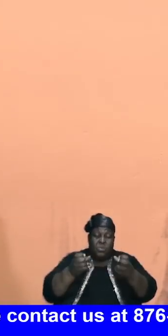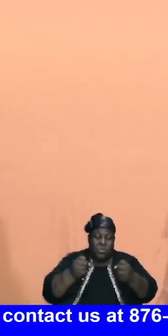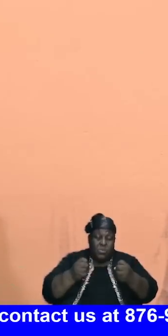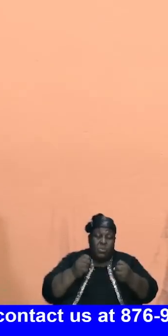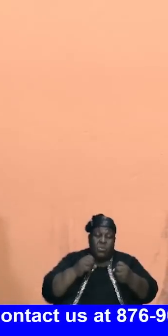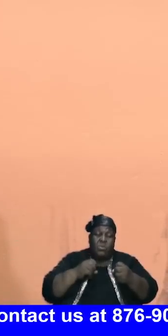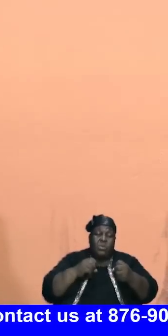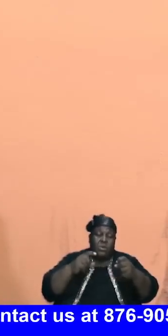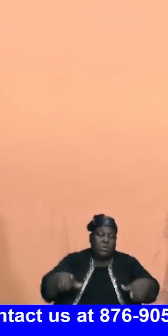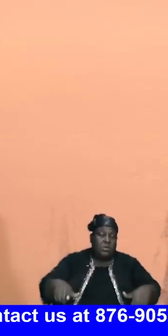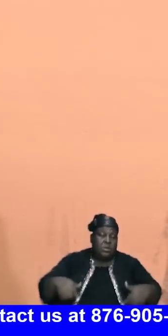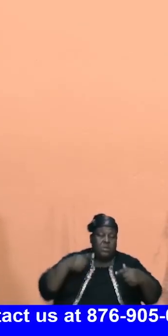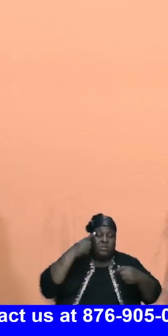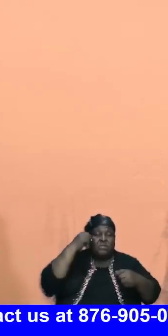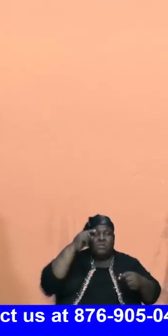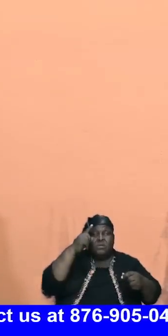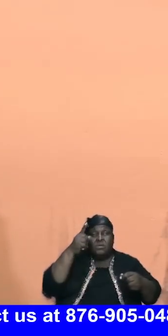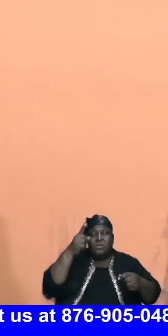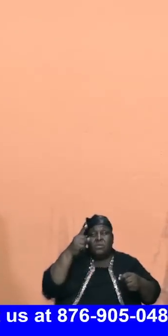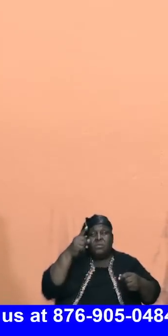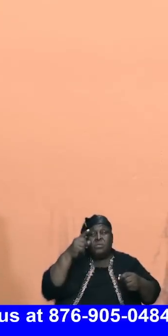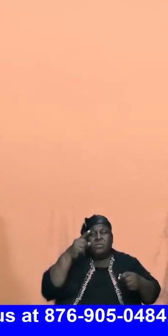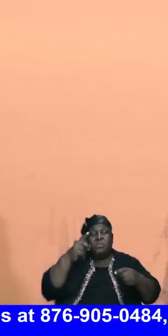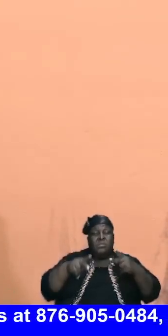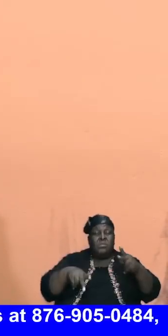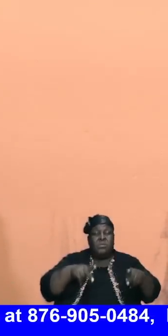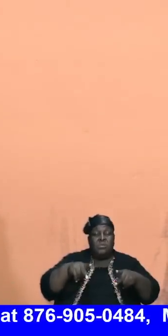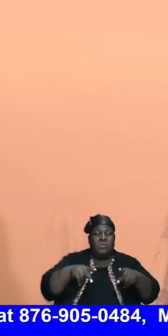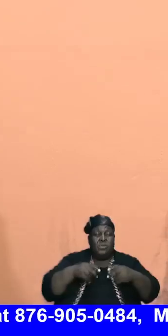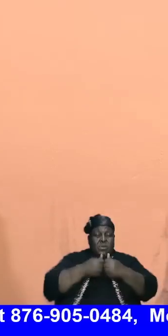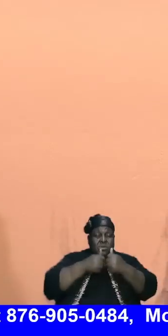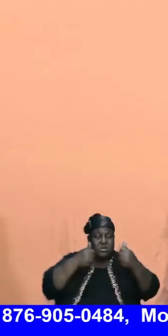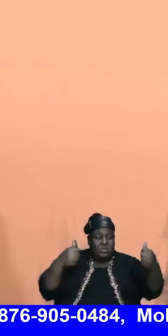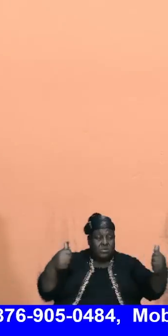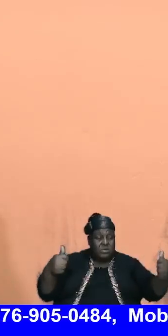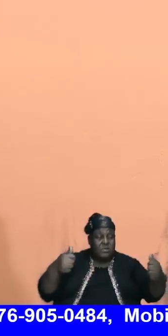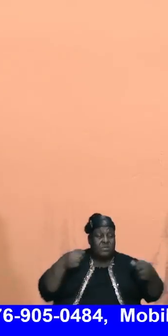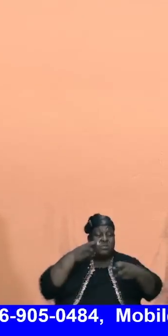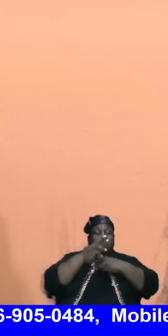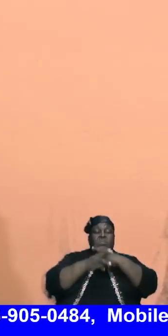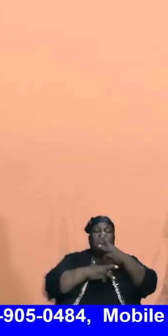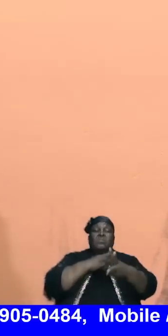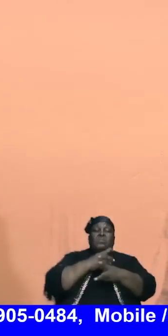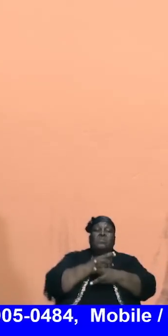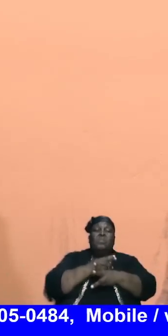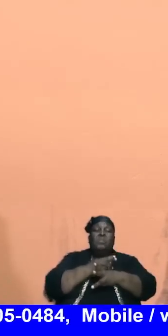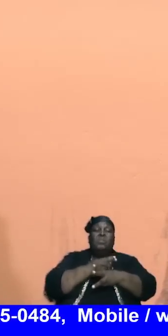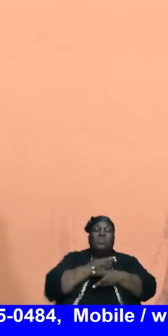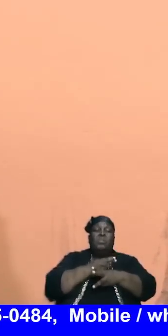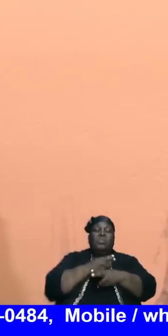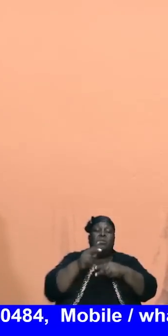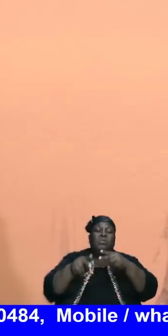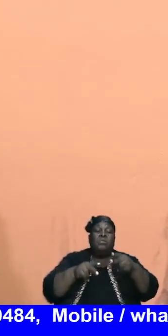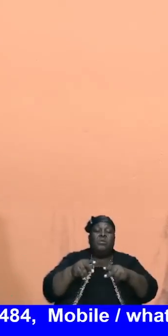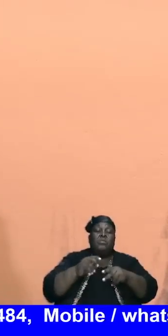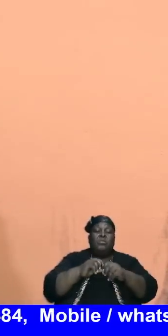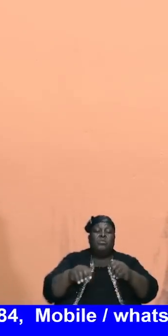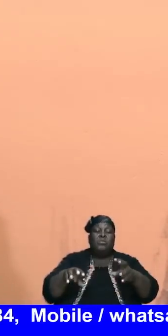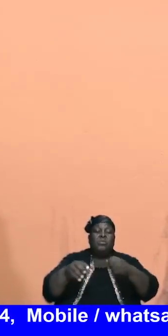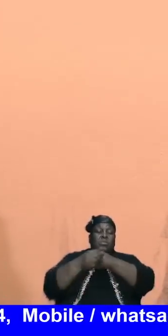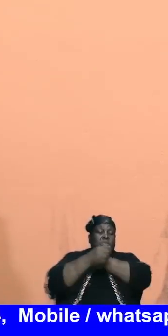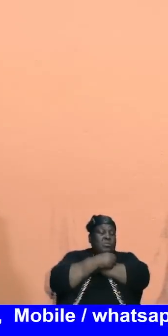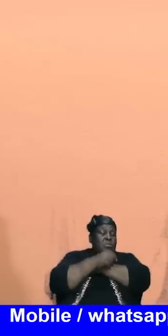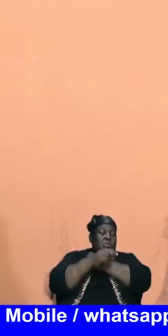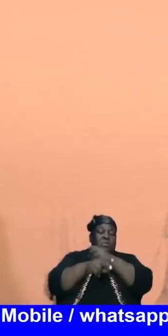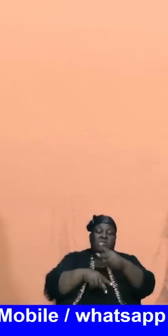want to live for you. People who want to be separated from the world. People who do not love the world, who recognize that the love of the